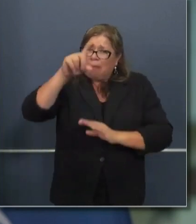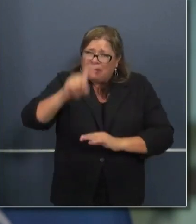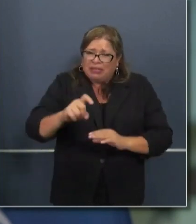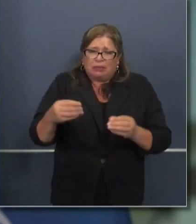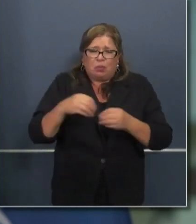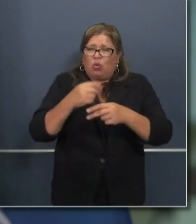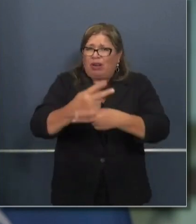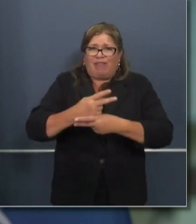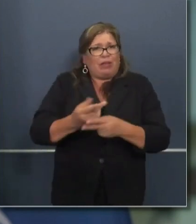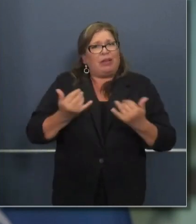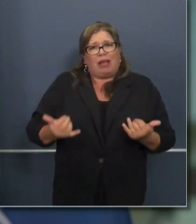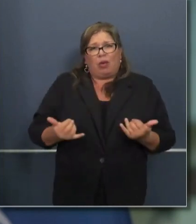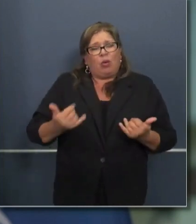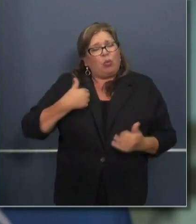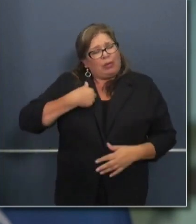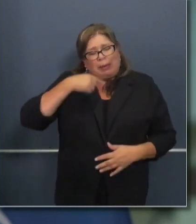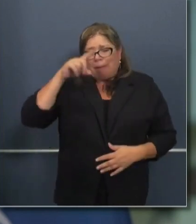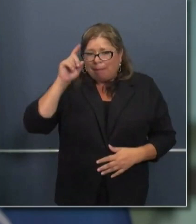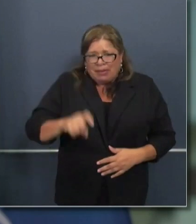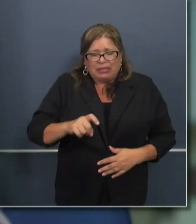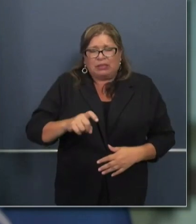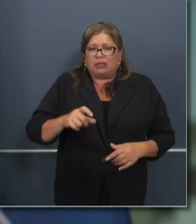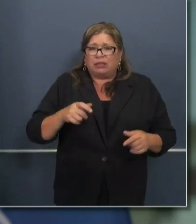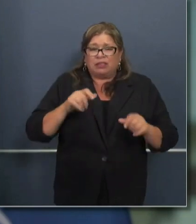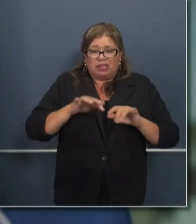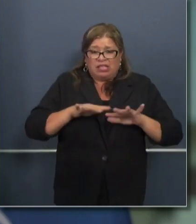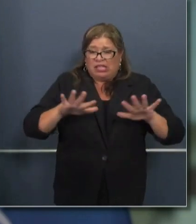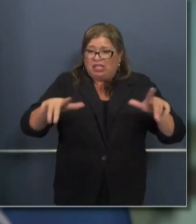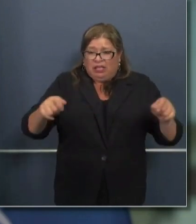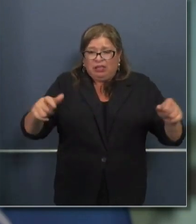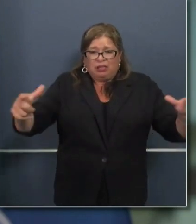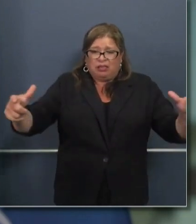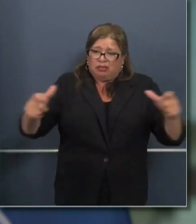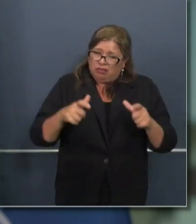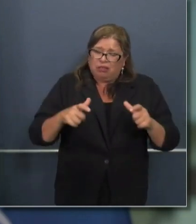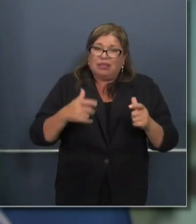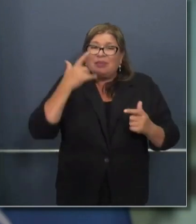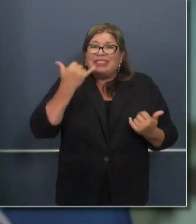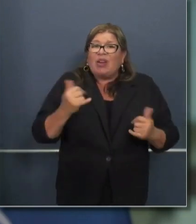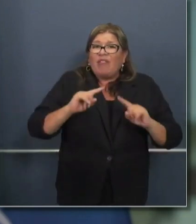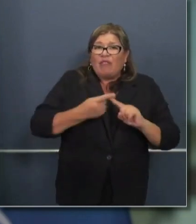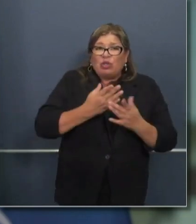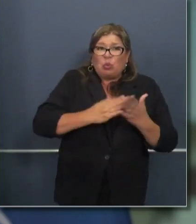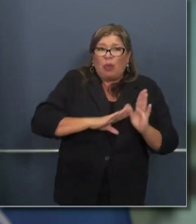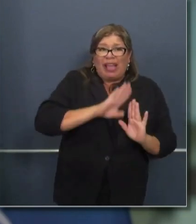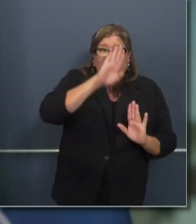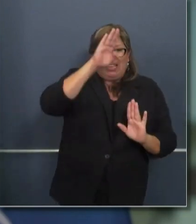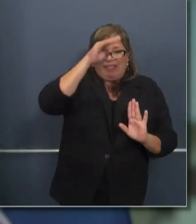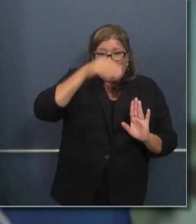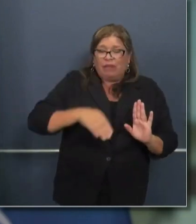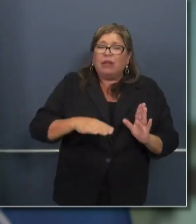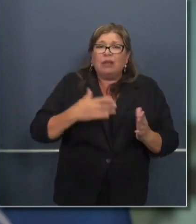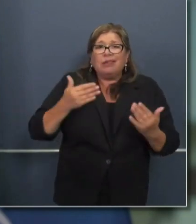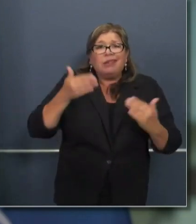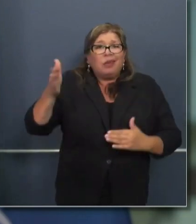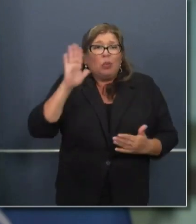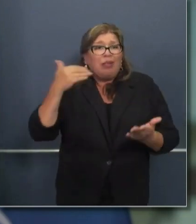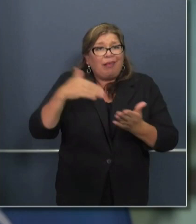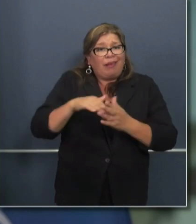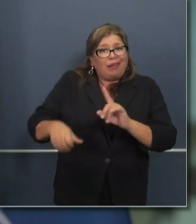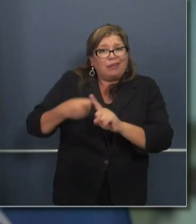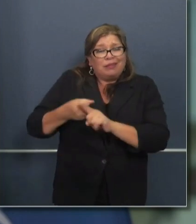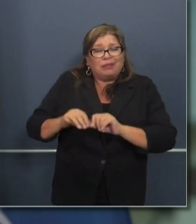because we need to get out of this first wave and prepare for a second wave and get through